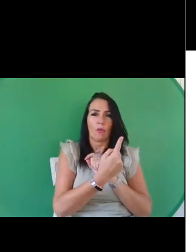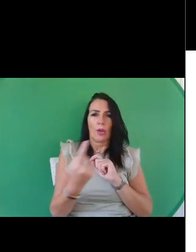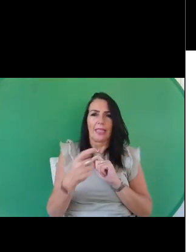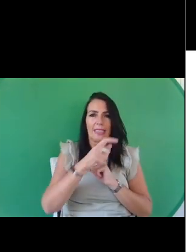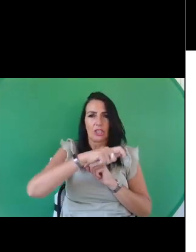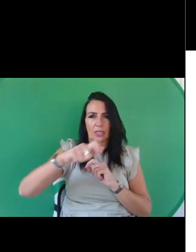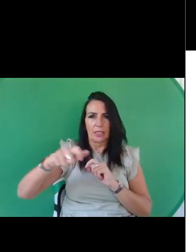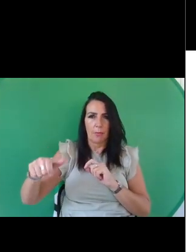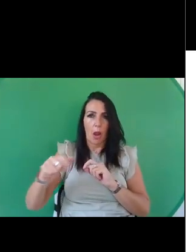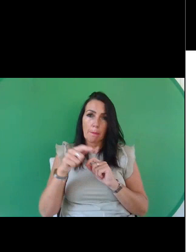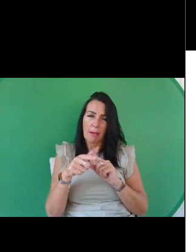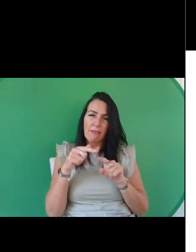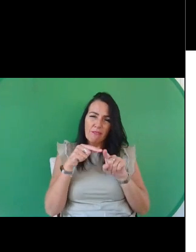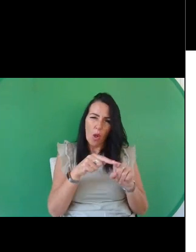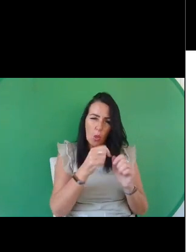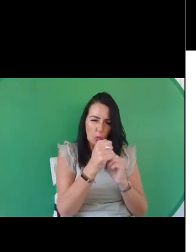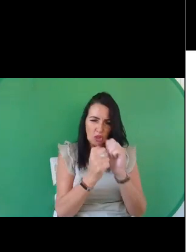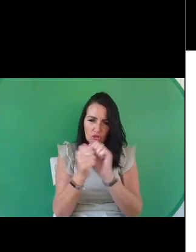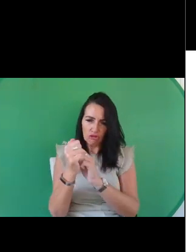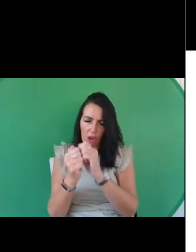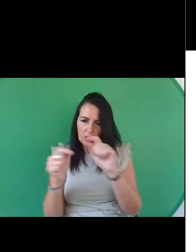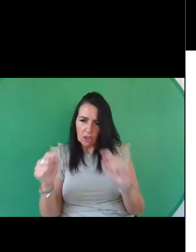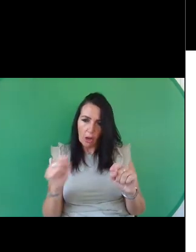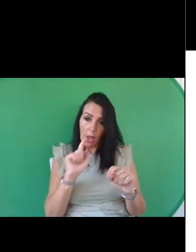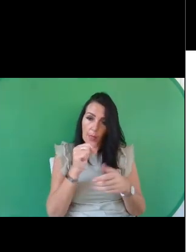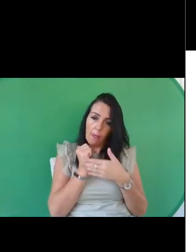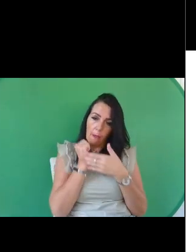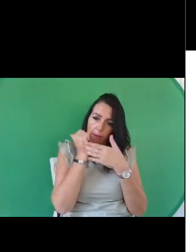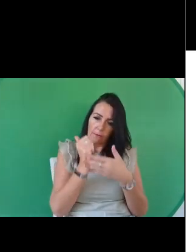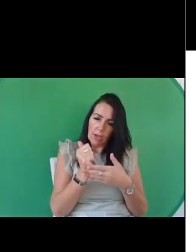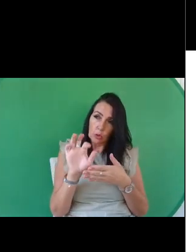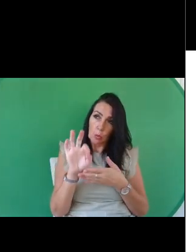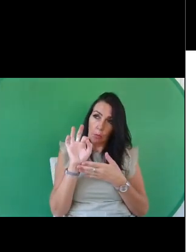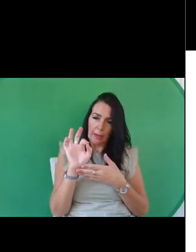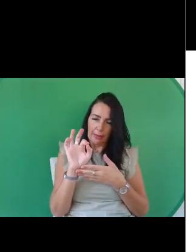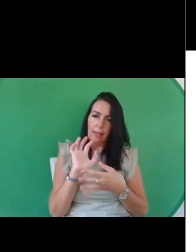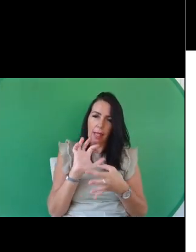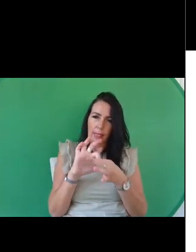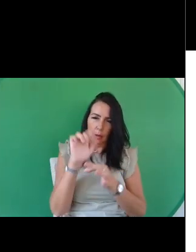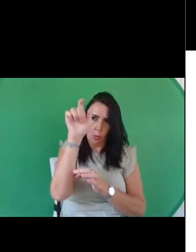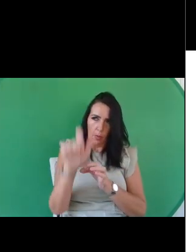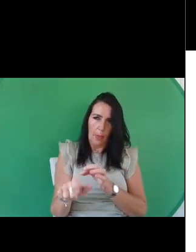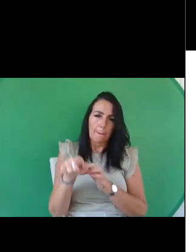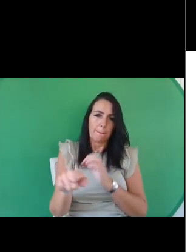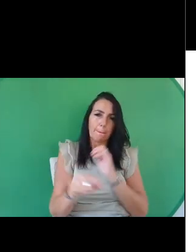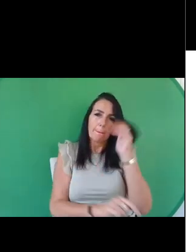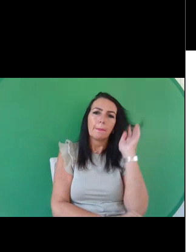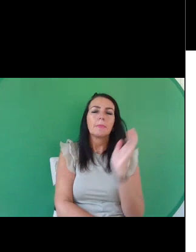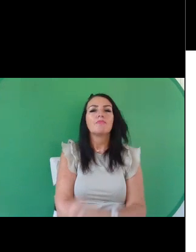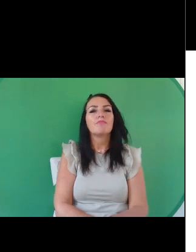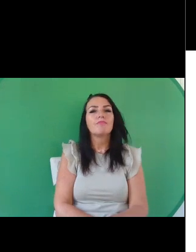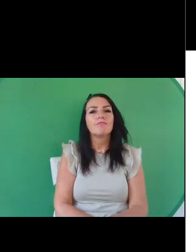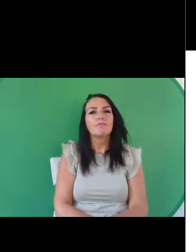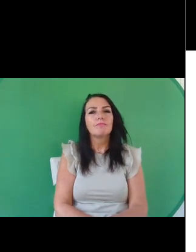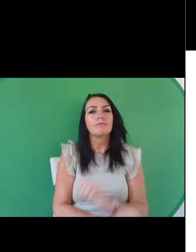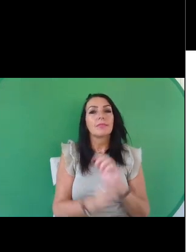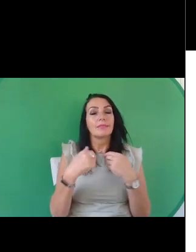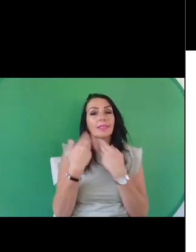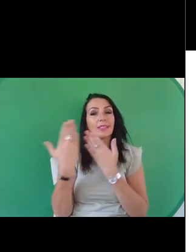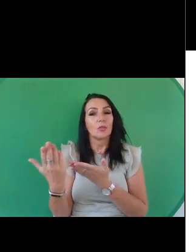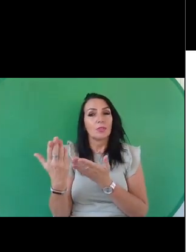general structure, but what advice you give should depend on what that particular customer needs. So I'm now going to hand you over to